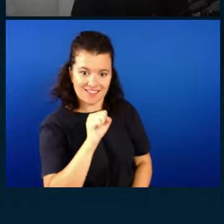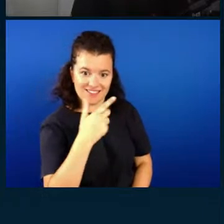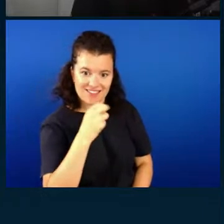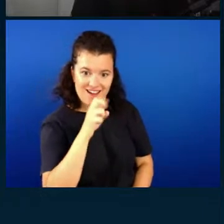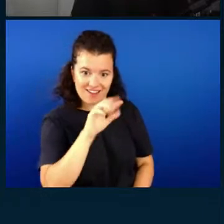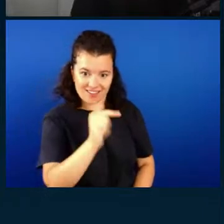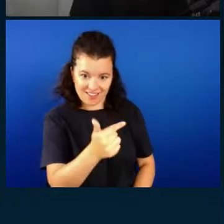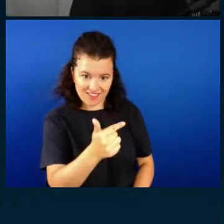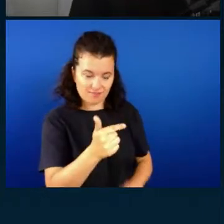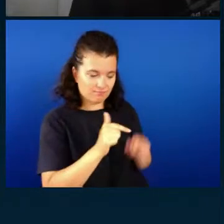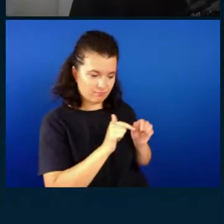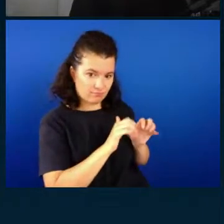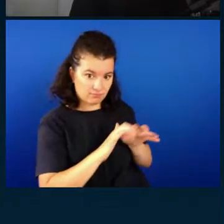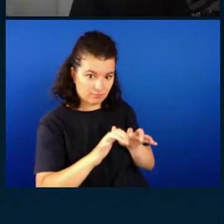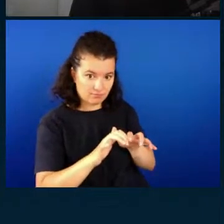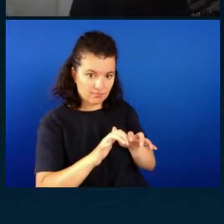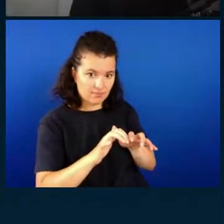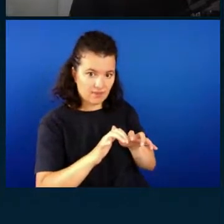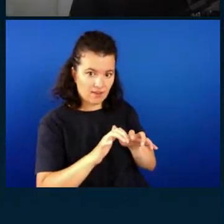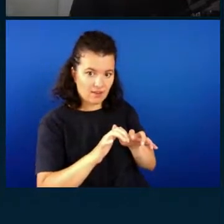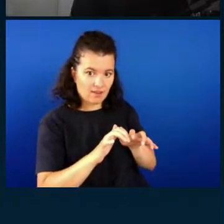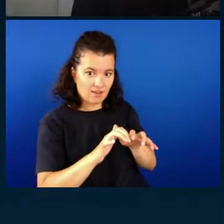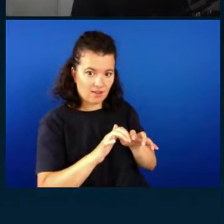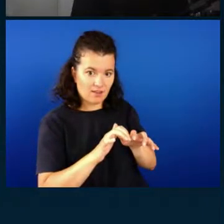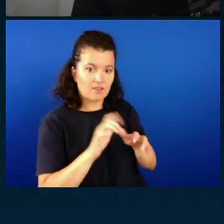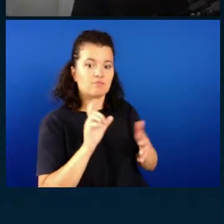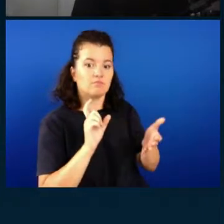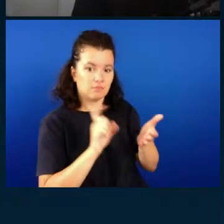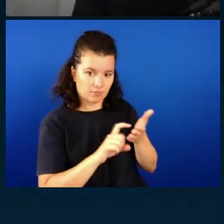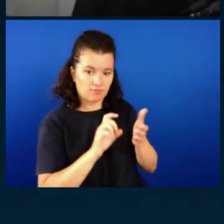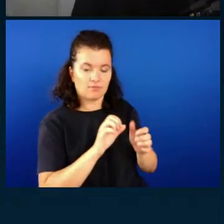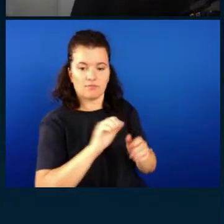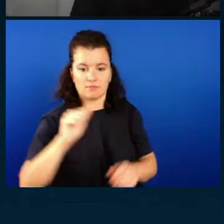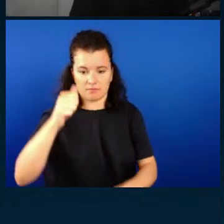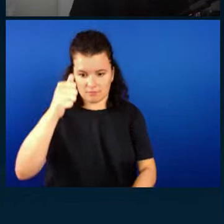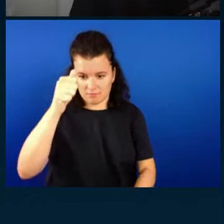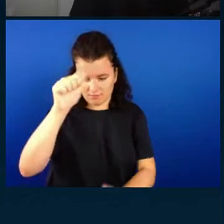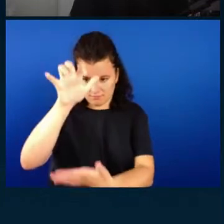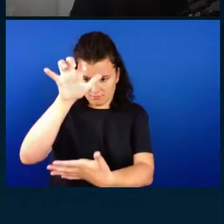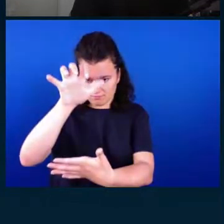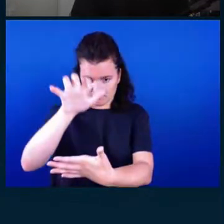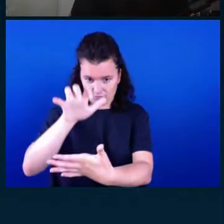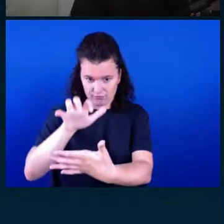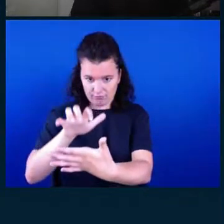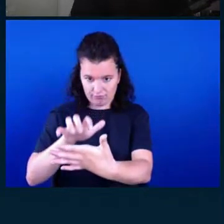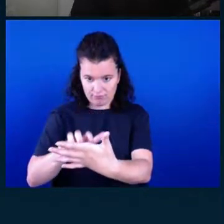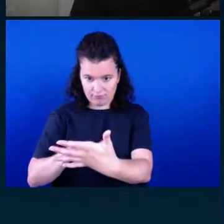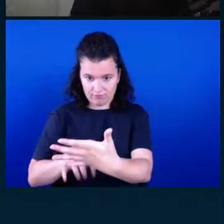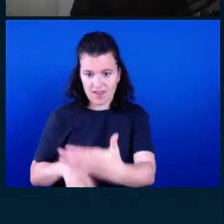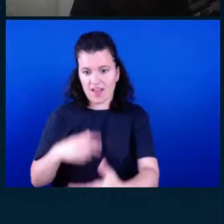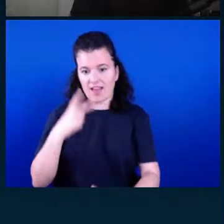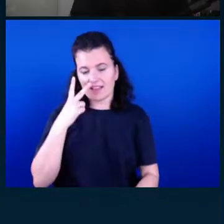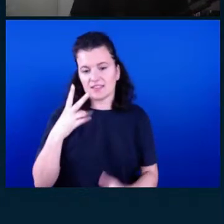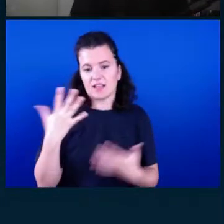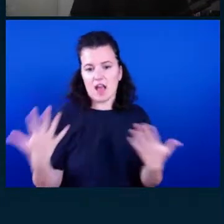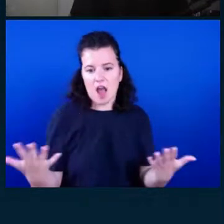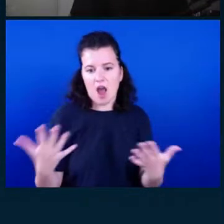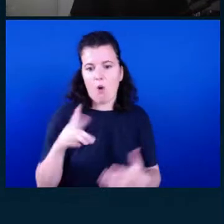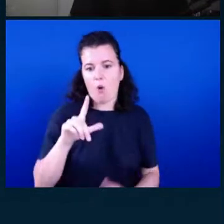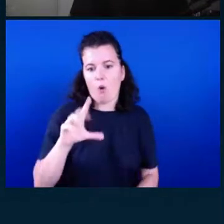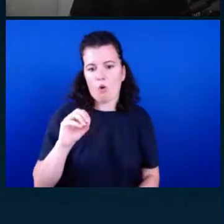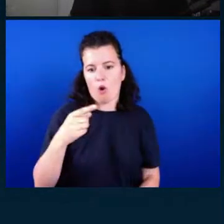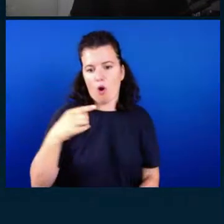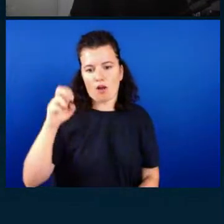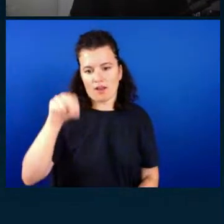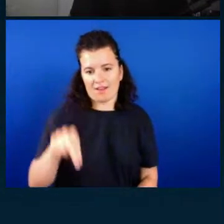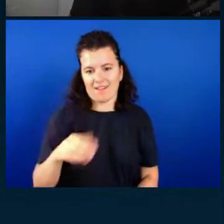And it creates a great logo. And this creates logging on how my function app is actually starting at this